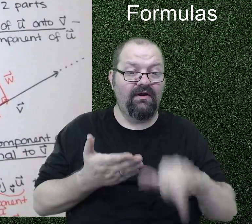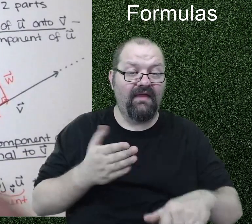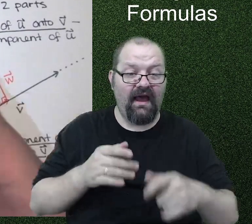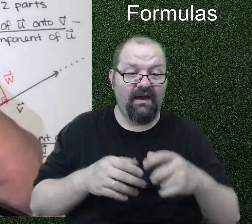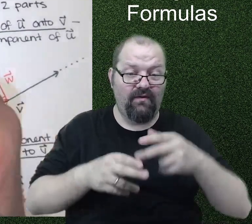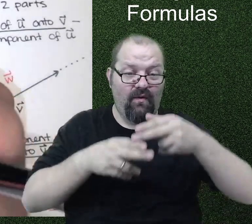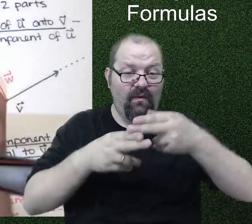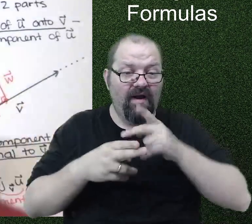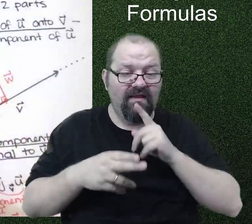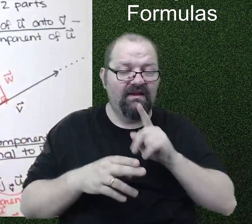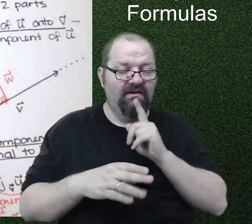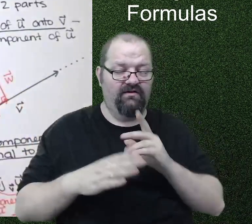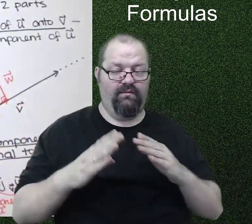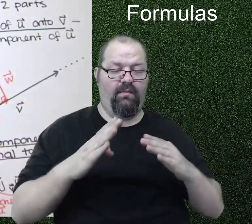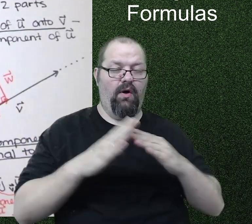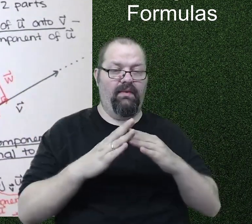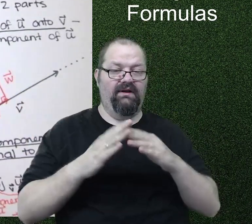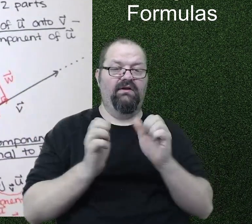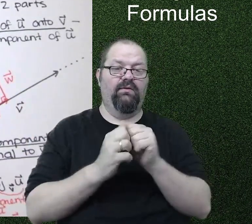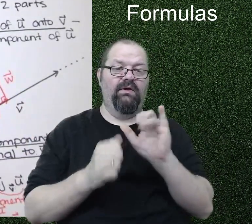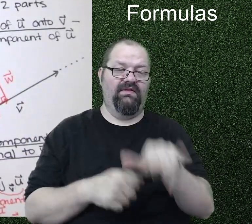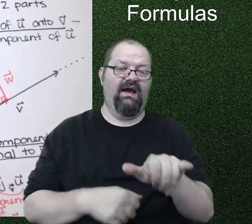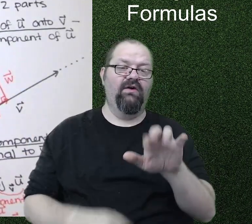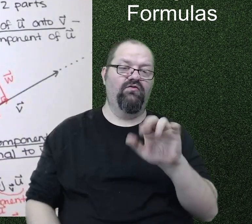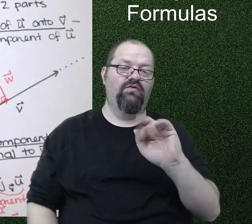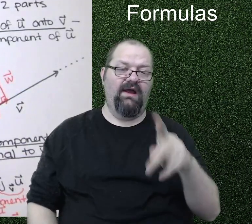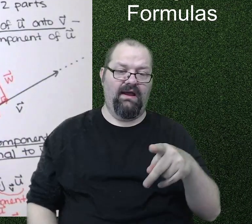perpendicular to the ramp.